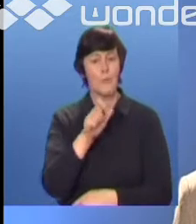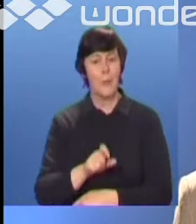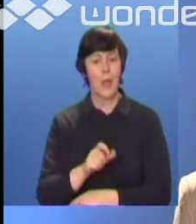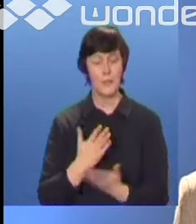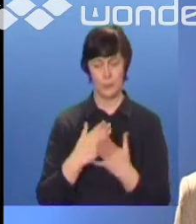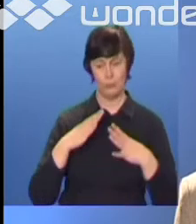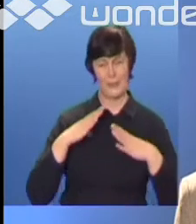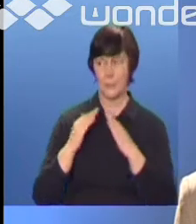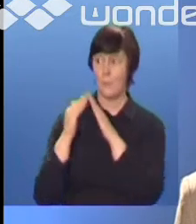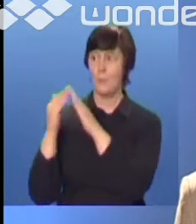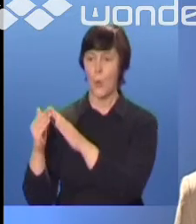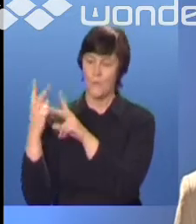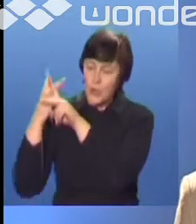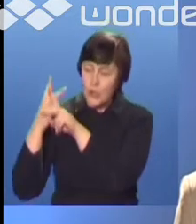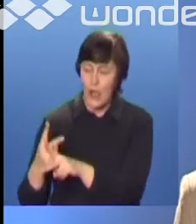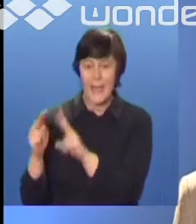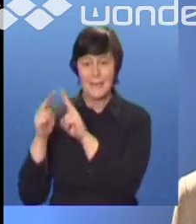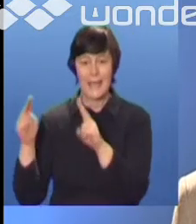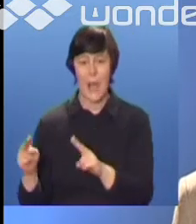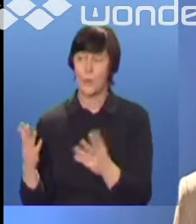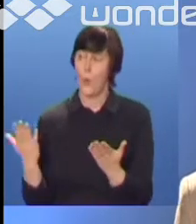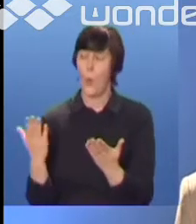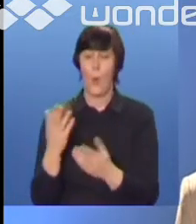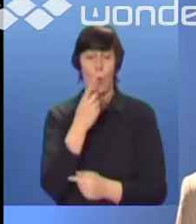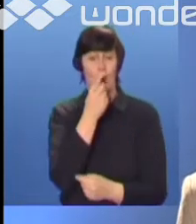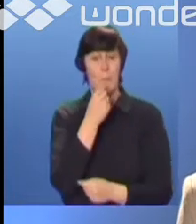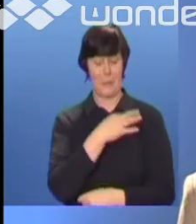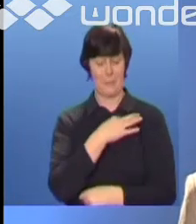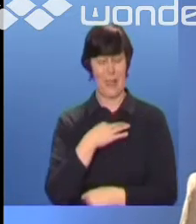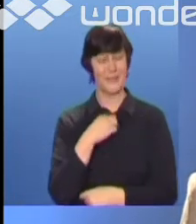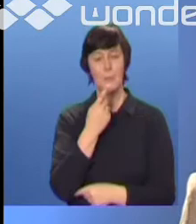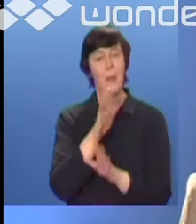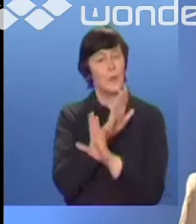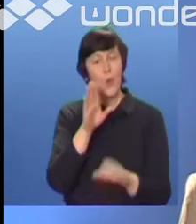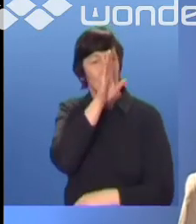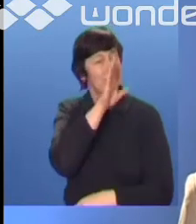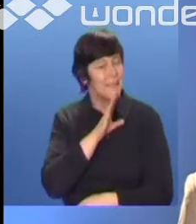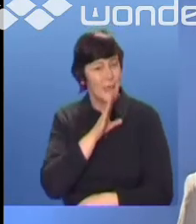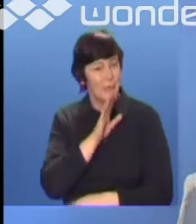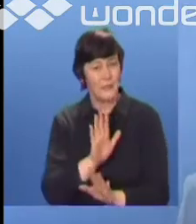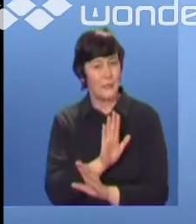an elderly person moving to sheltered housing, or someone who has a less serious medical condition.